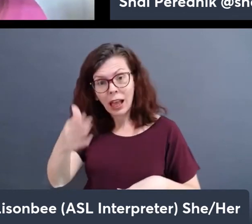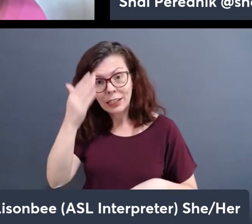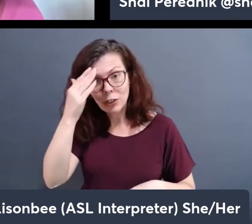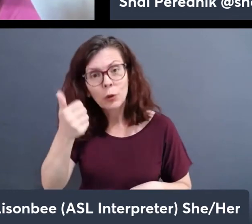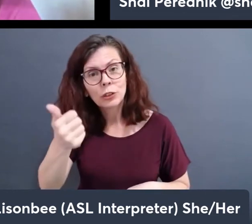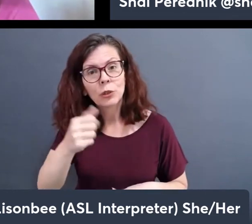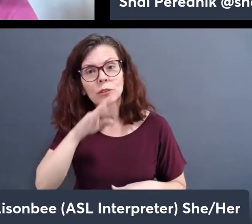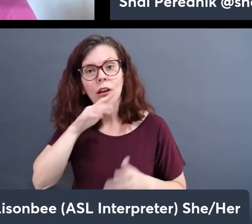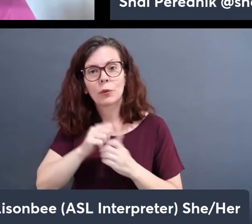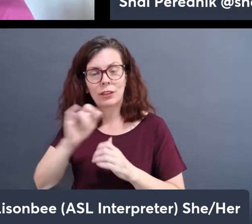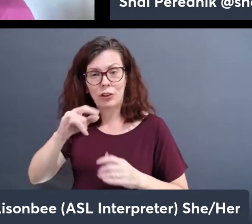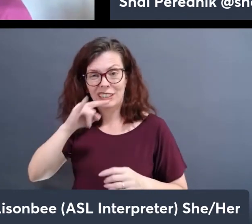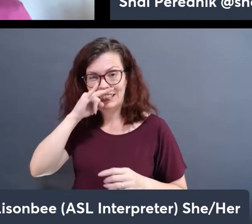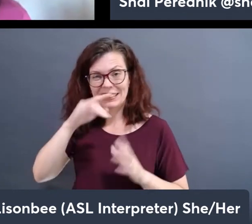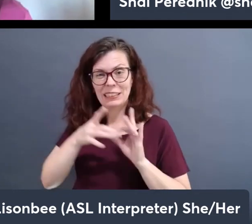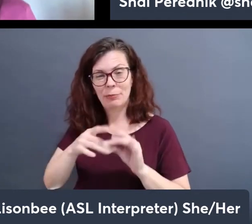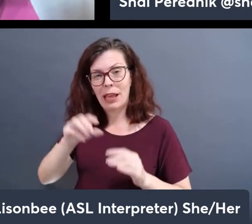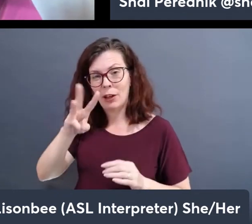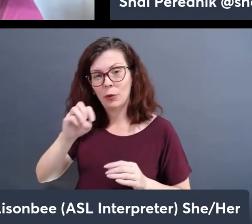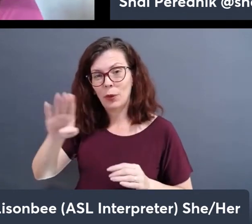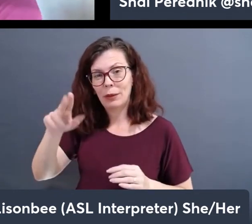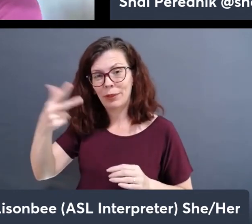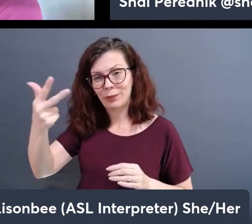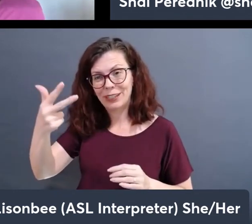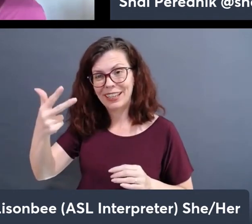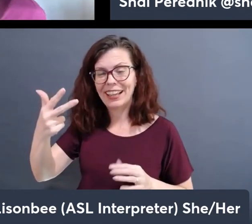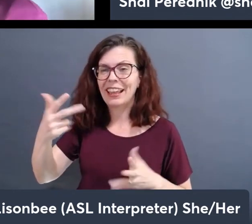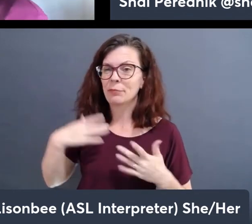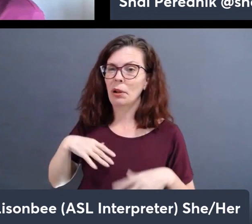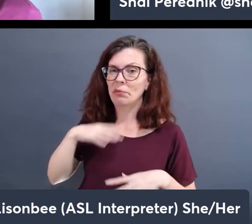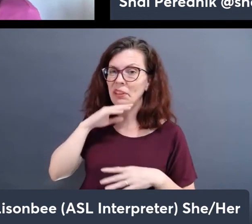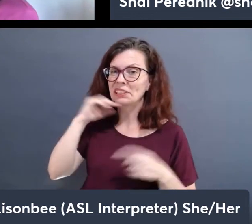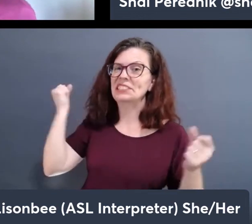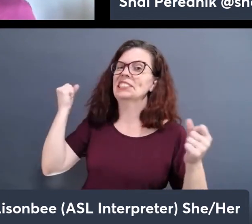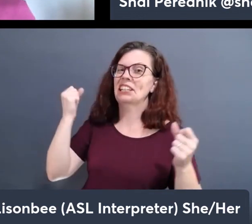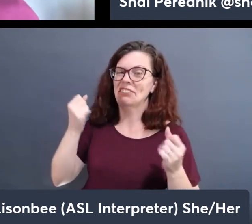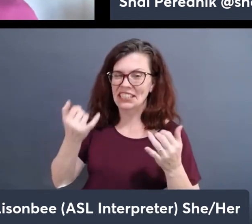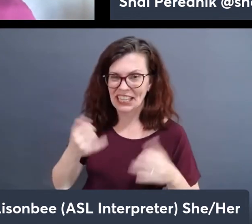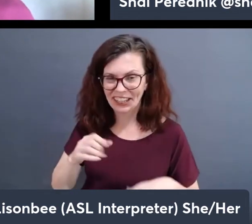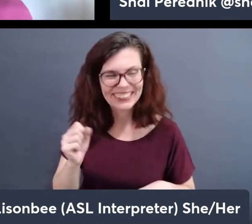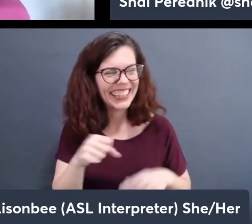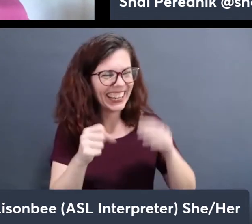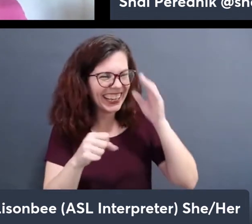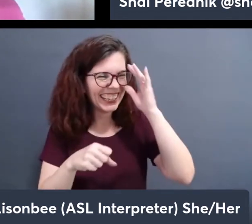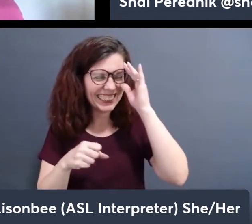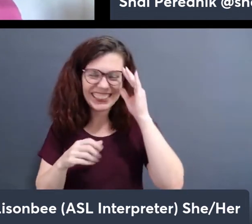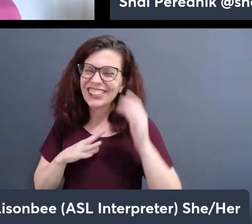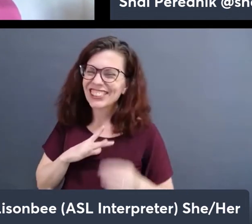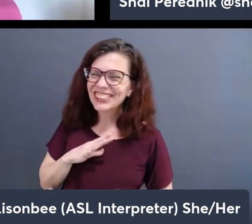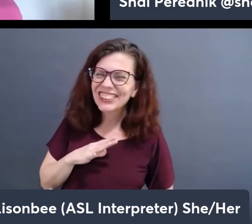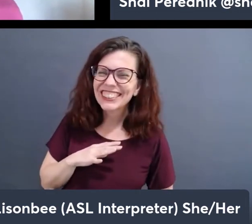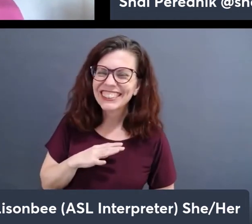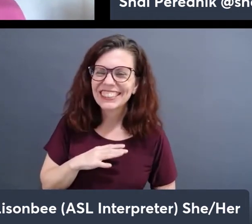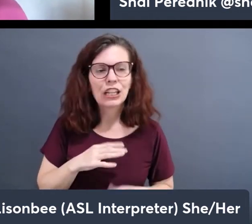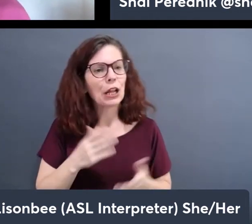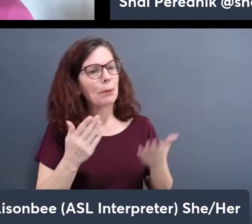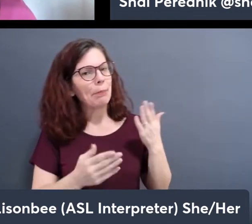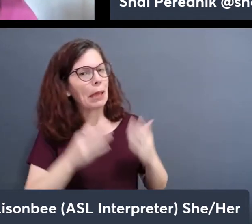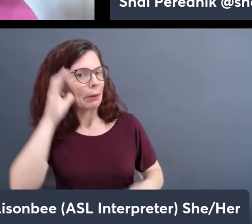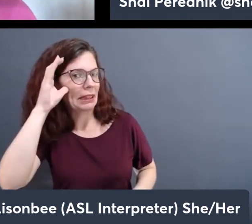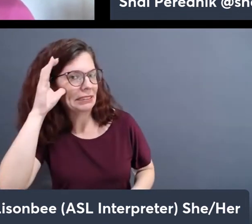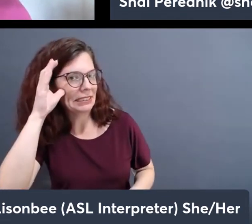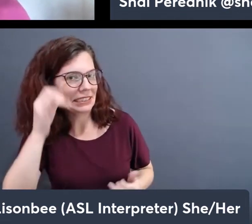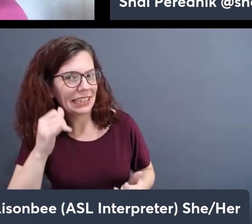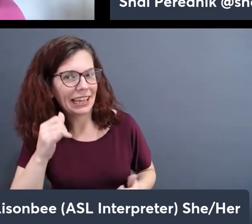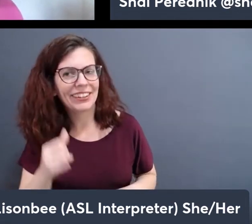to your kids about Web3, and you're saying they're like sick of it by now. Yeah, so cool. They may be listening. So yeah,